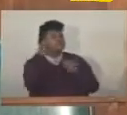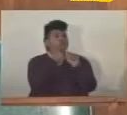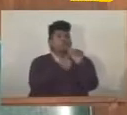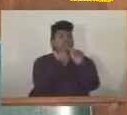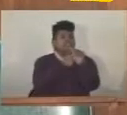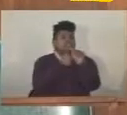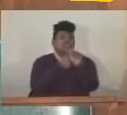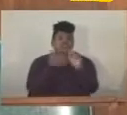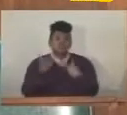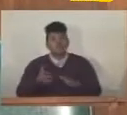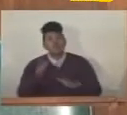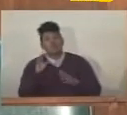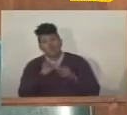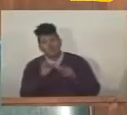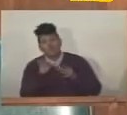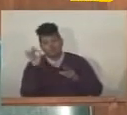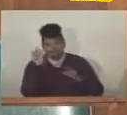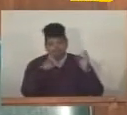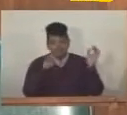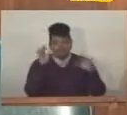this debate.